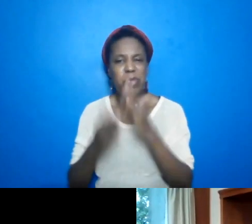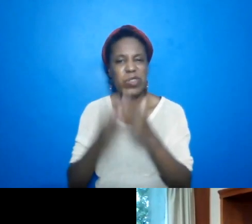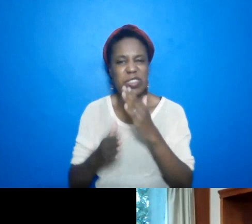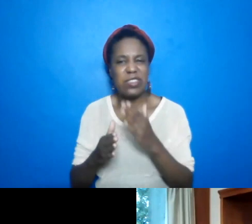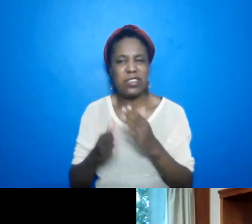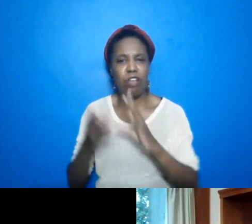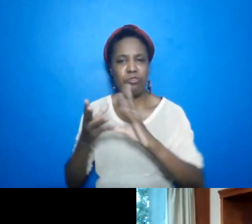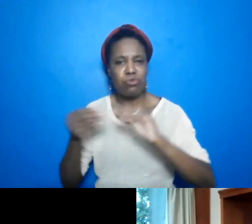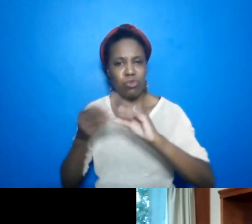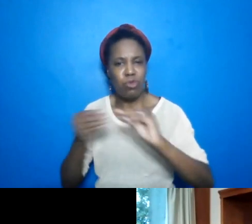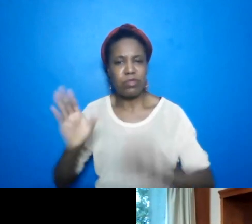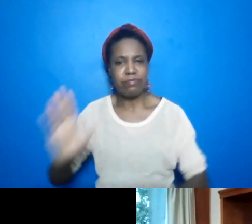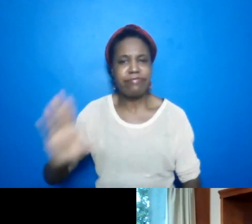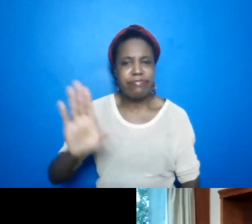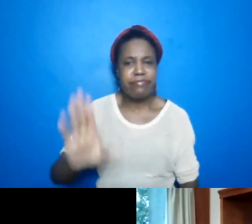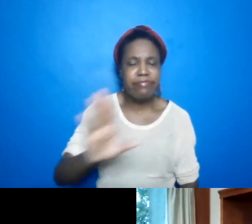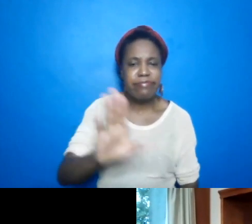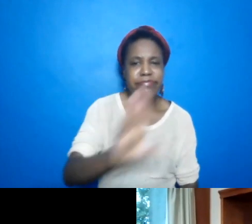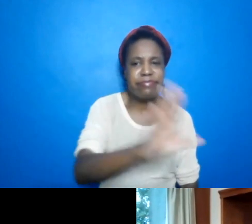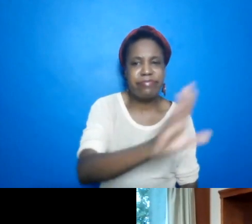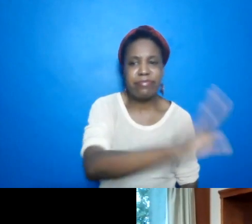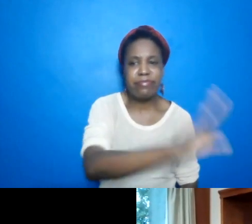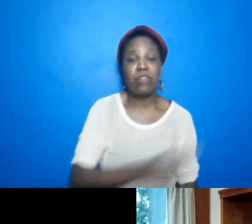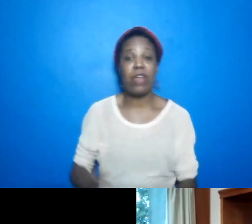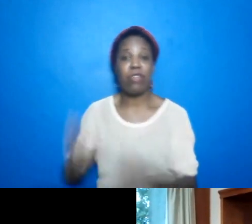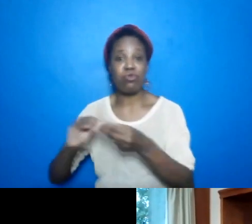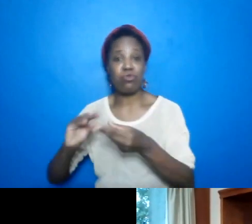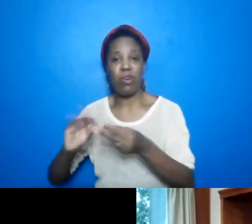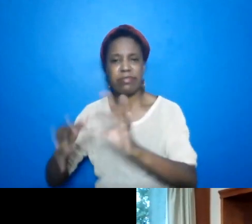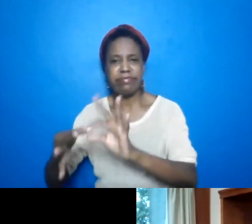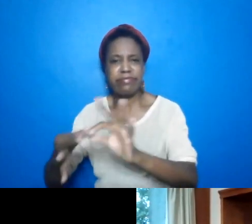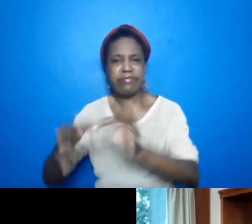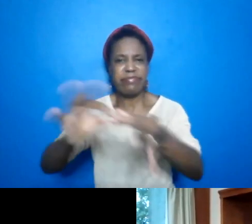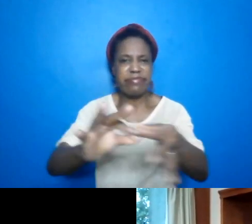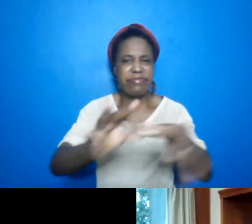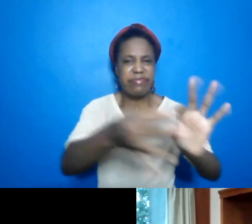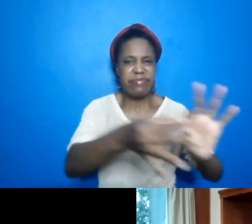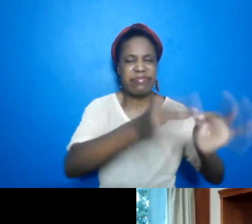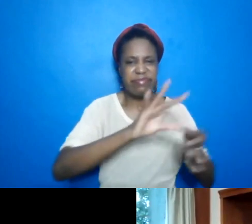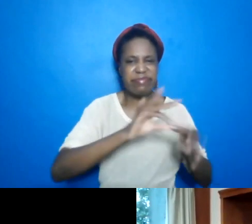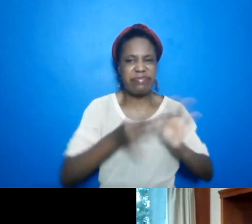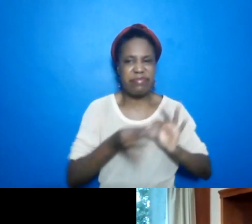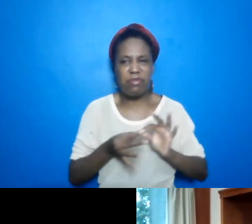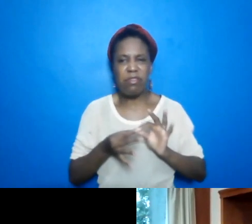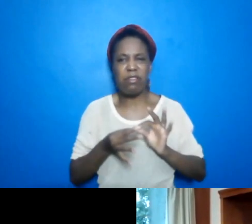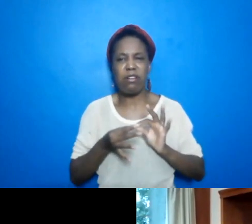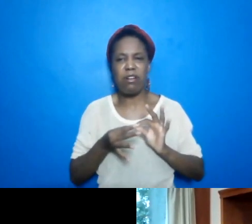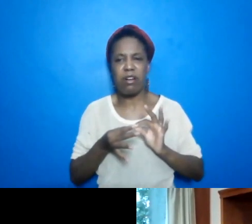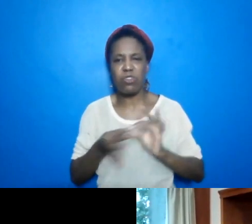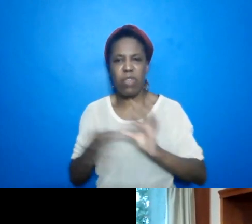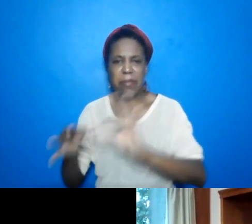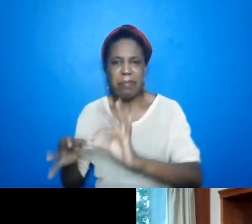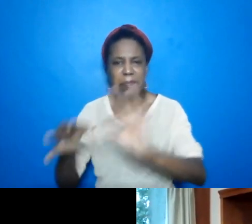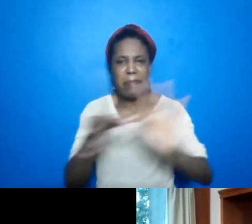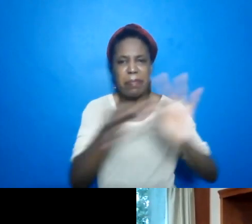The narrative that holds all those together is what you're trying to get, because if you begin to transform the narrative, then each of